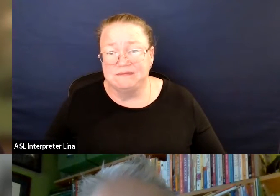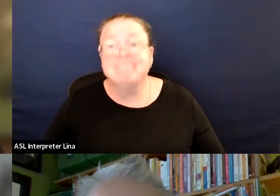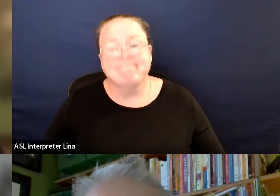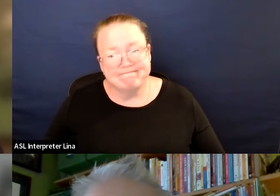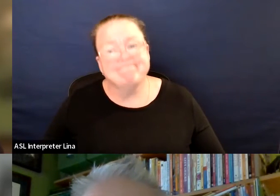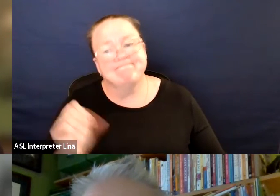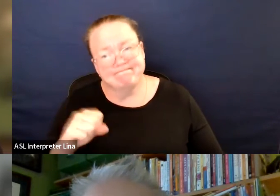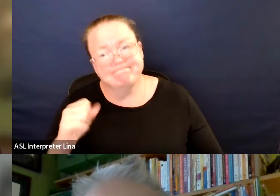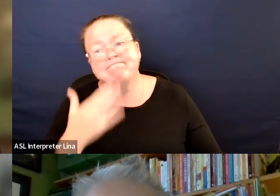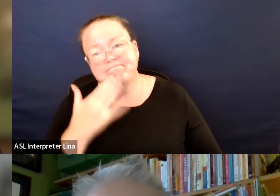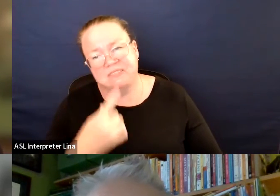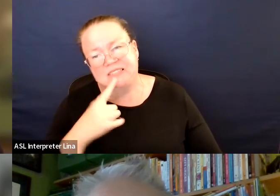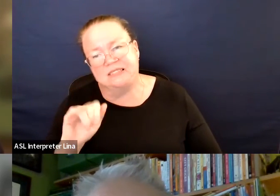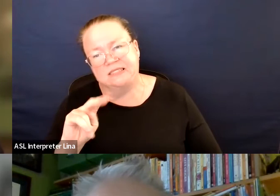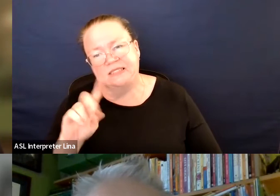Yes, well said, Linda.